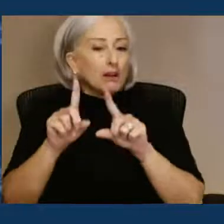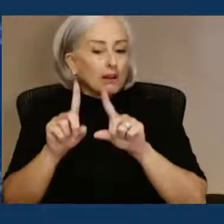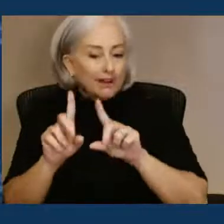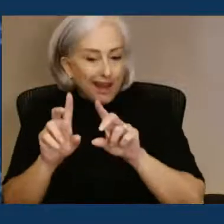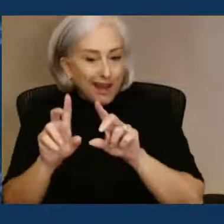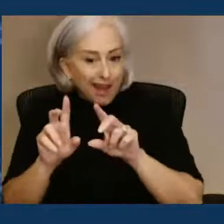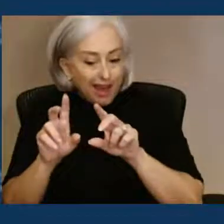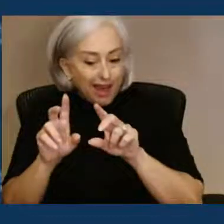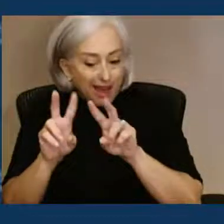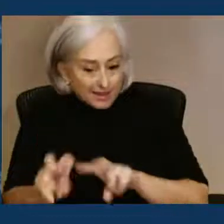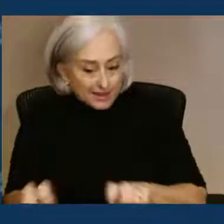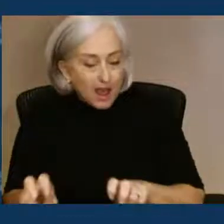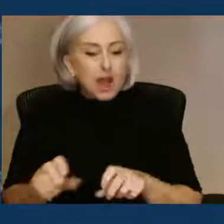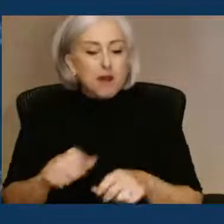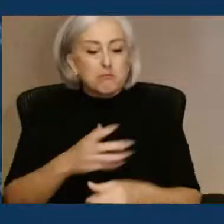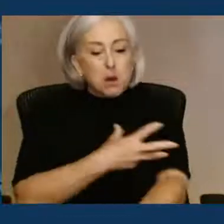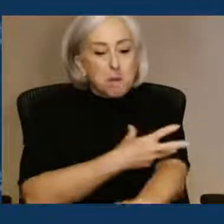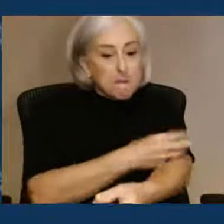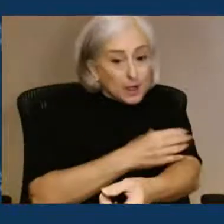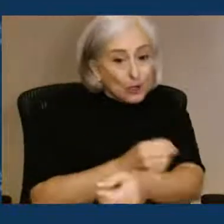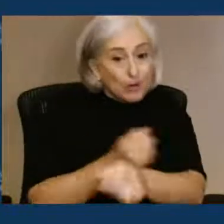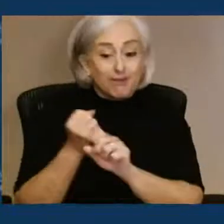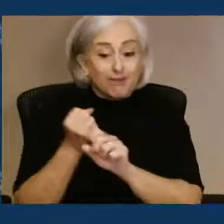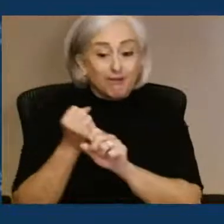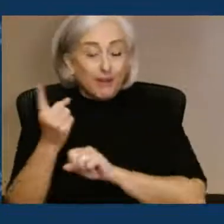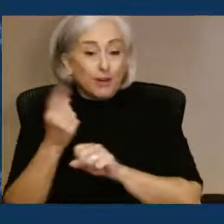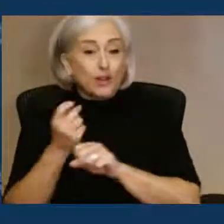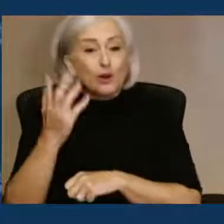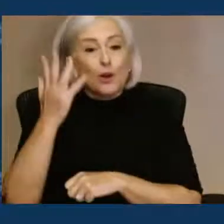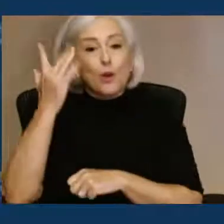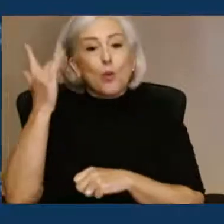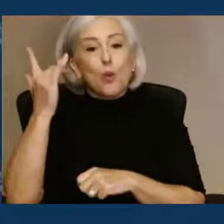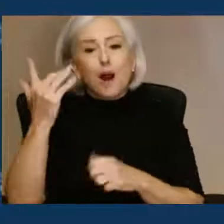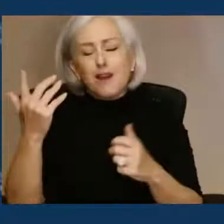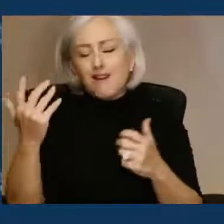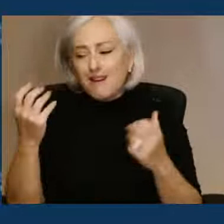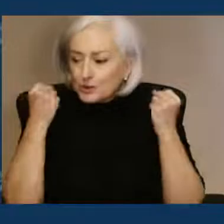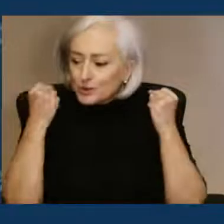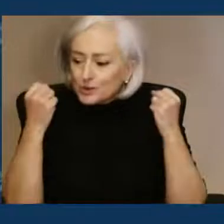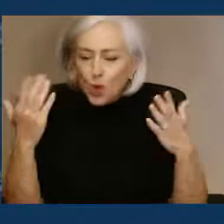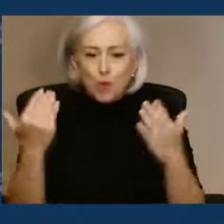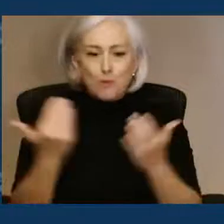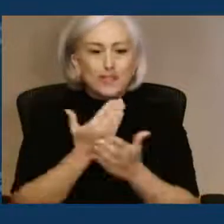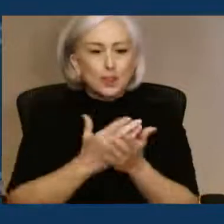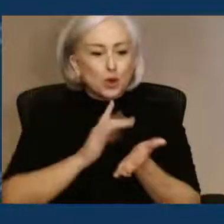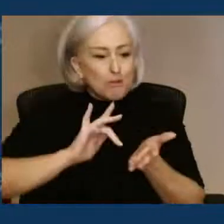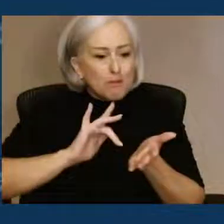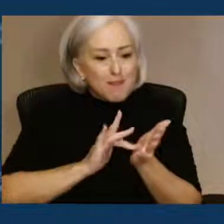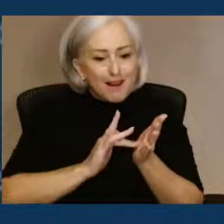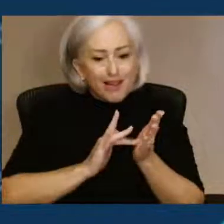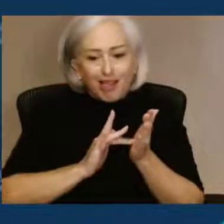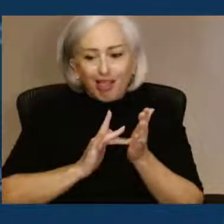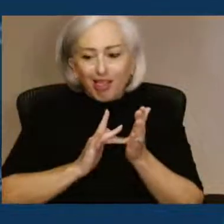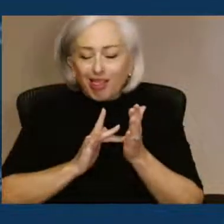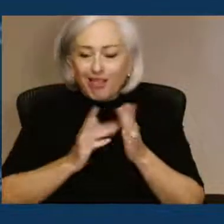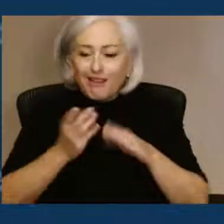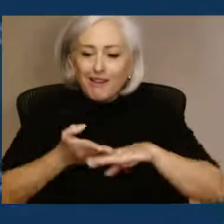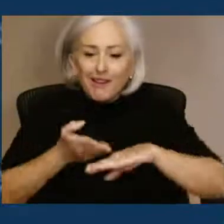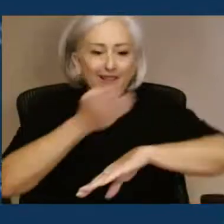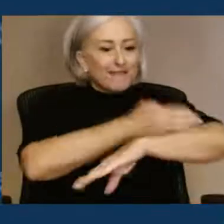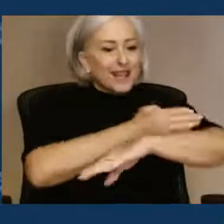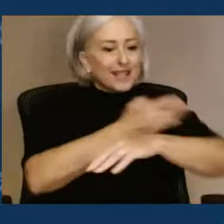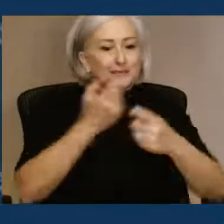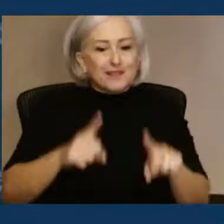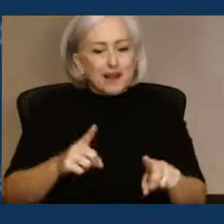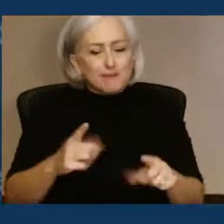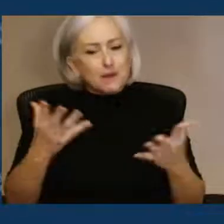a year because there's so many medical innovations taking place each year, and I wanted to take advantage of that. Lori Rinaldo